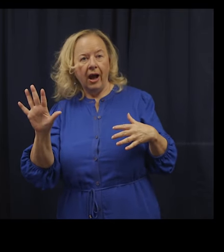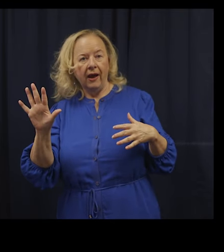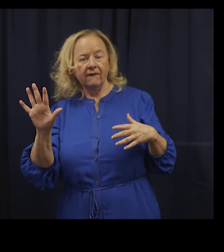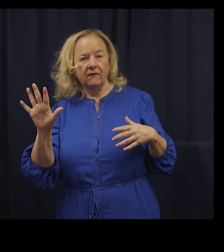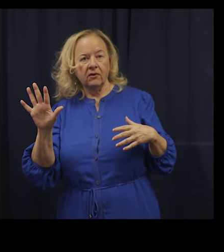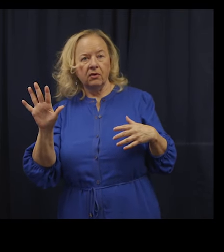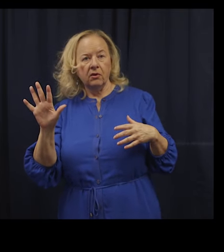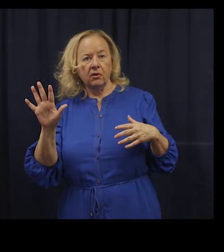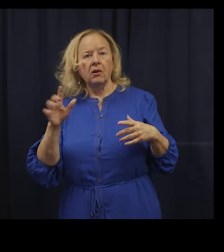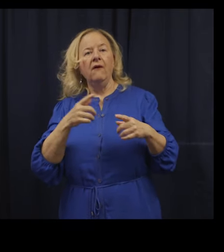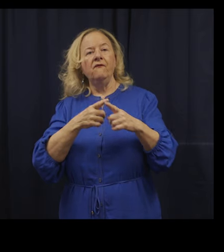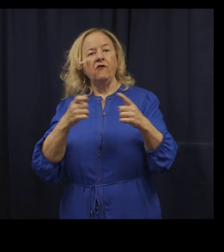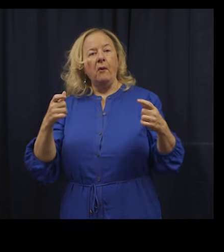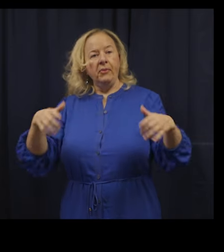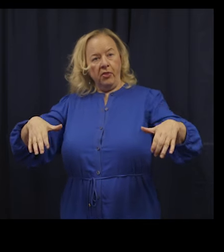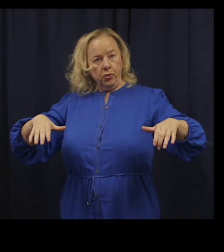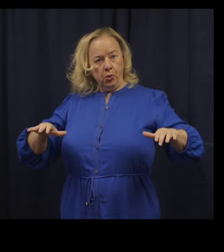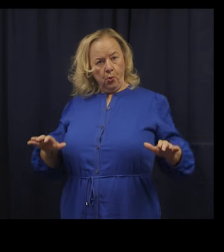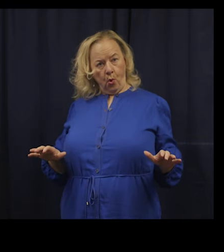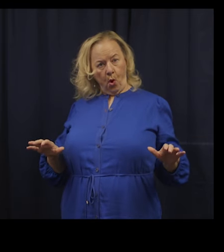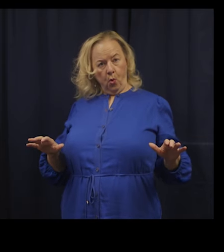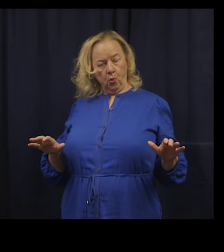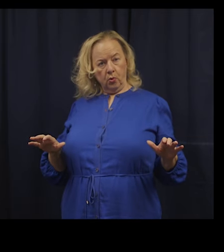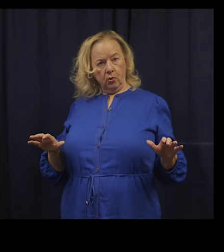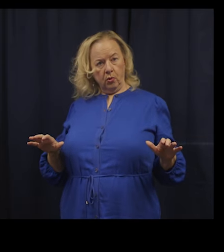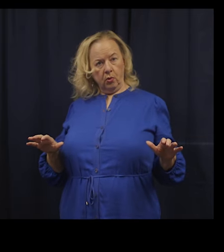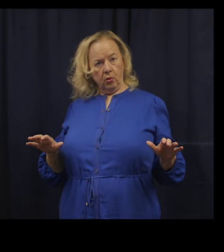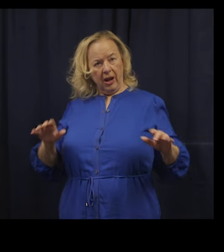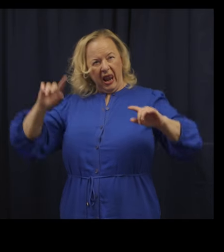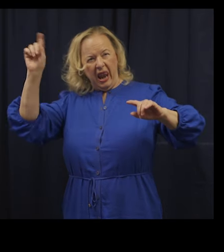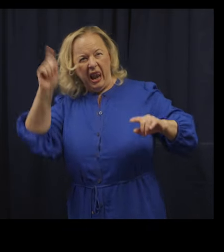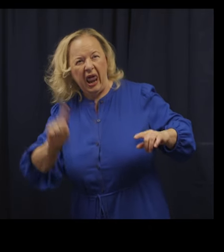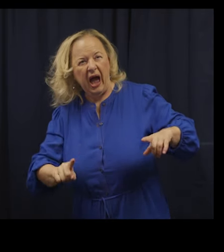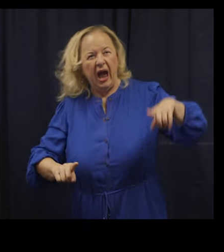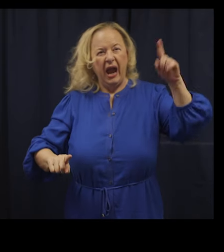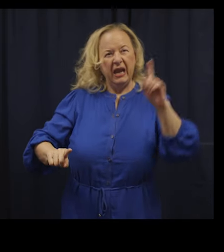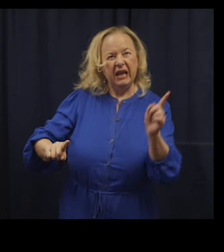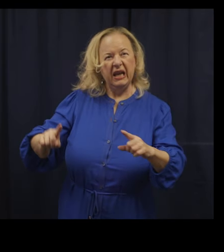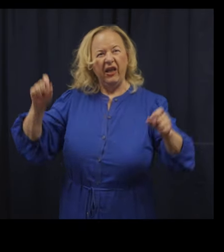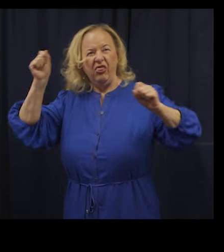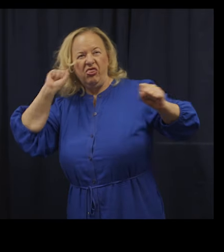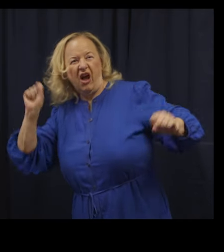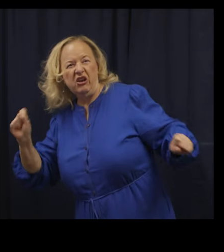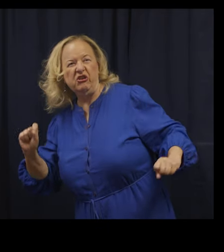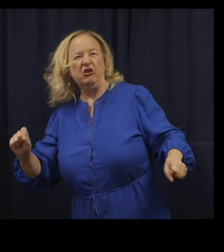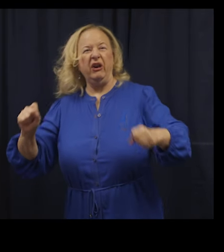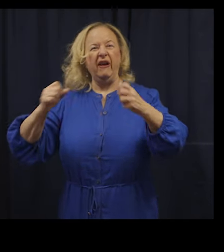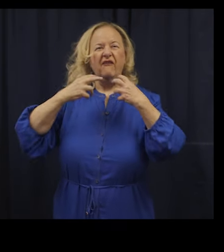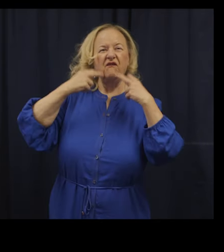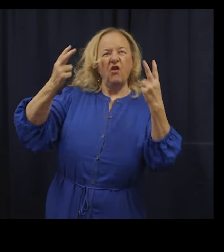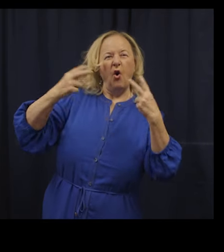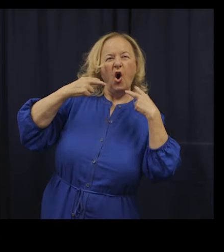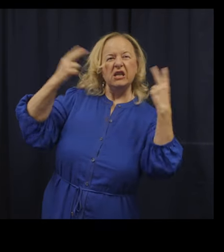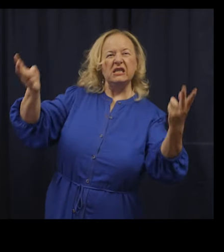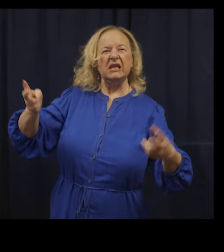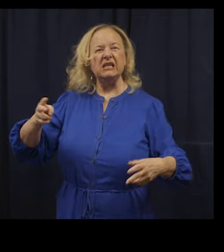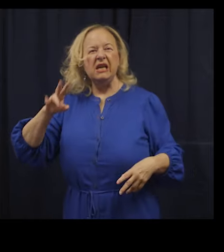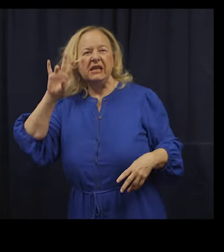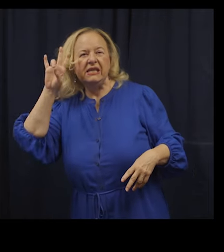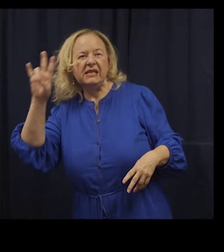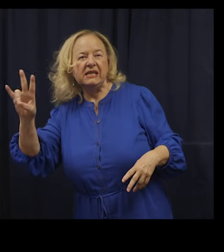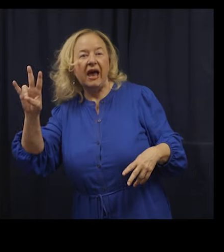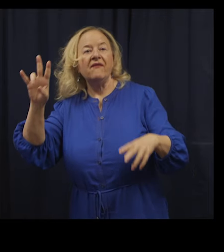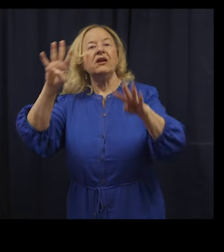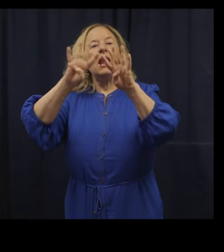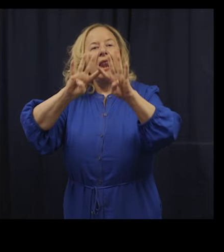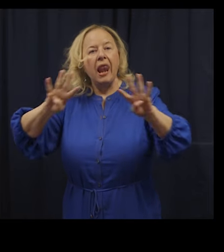And out of the throne proceeded lightnings and thunderings and voices, and there were seven lamps